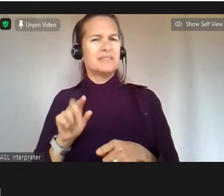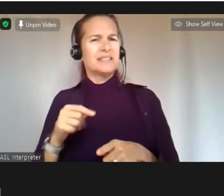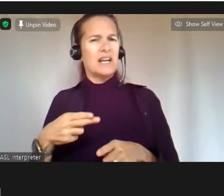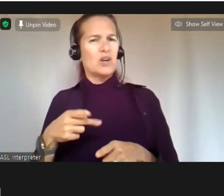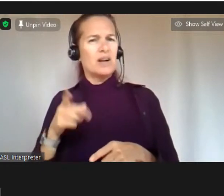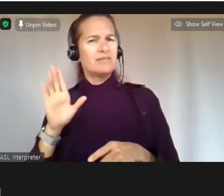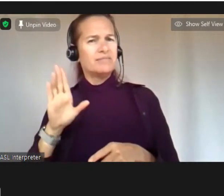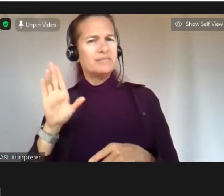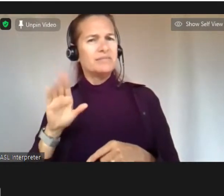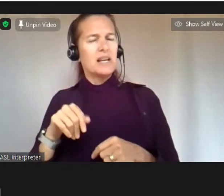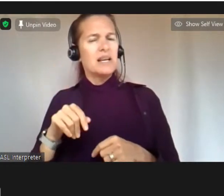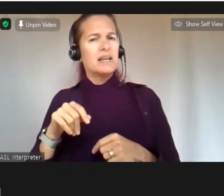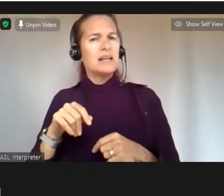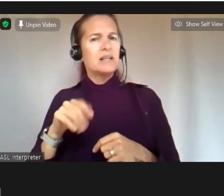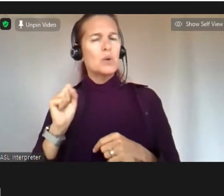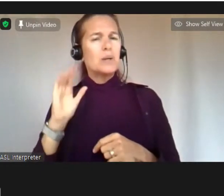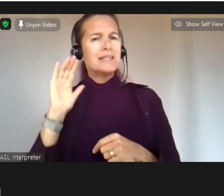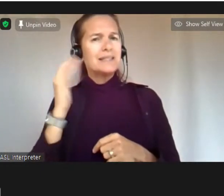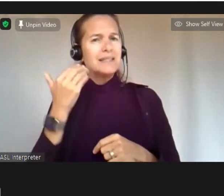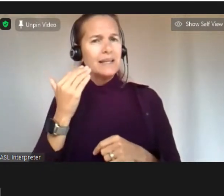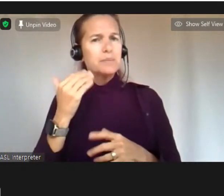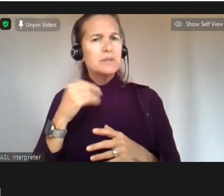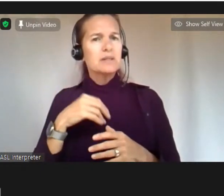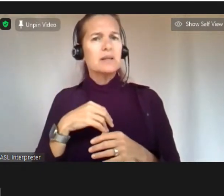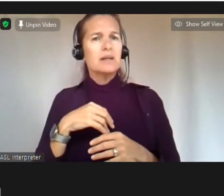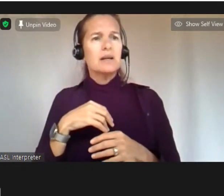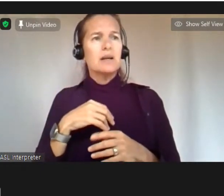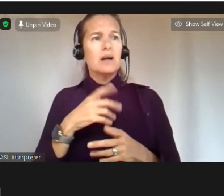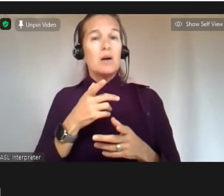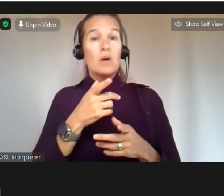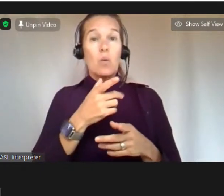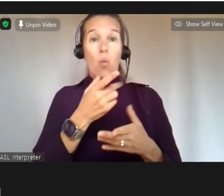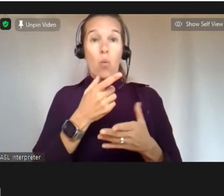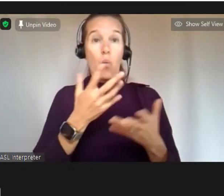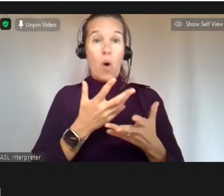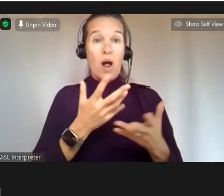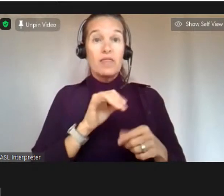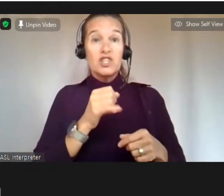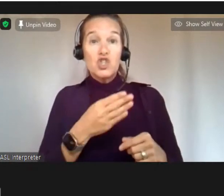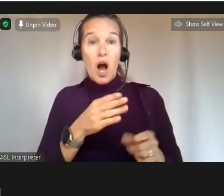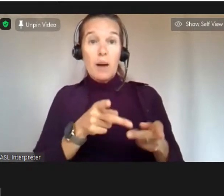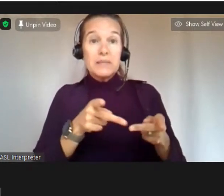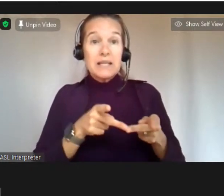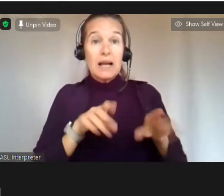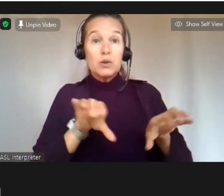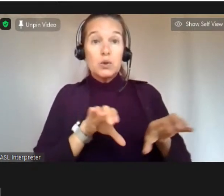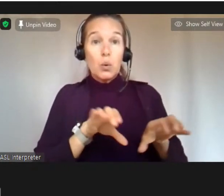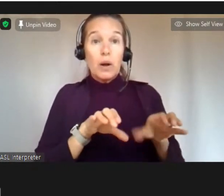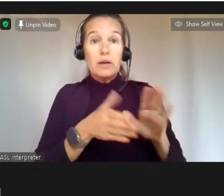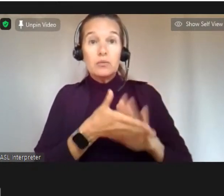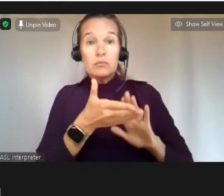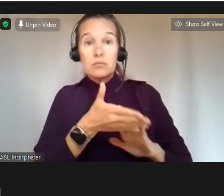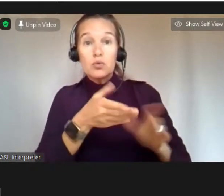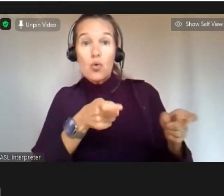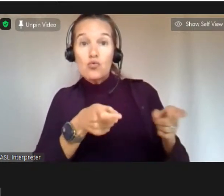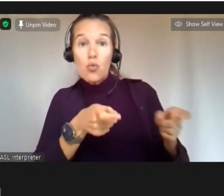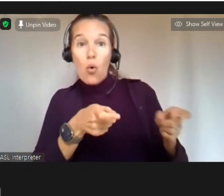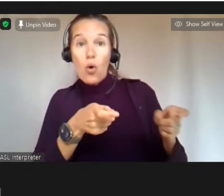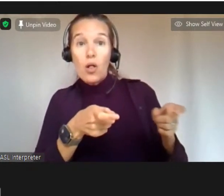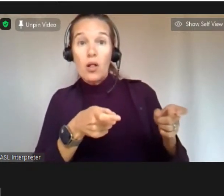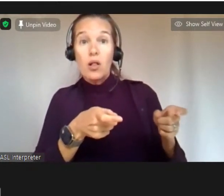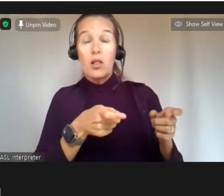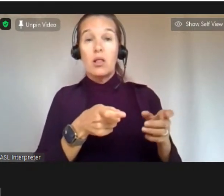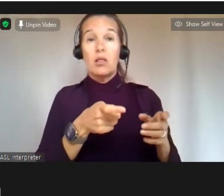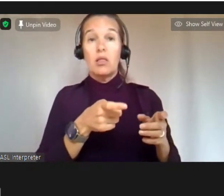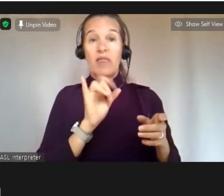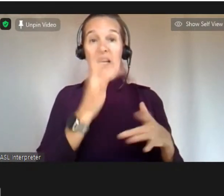the measures that are being taken in workplaces are being effective, and the cases are starting to show up in more personal